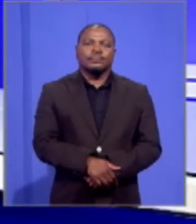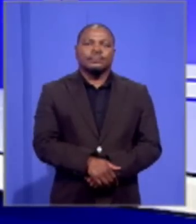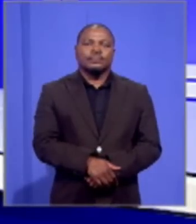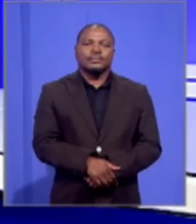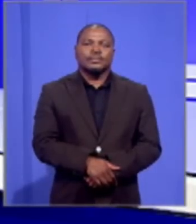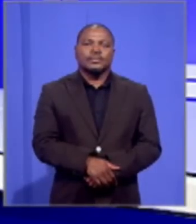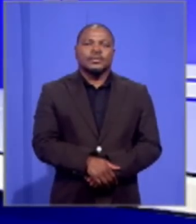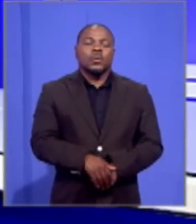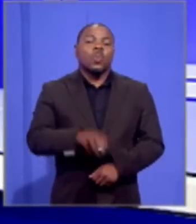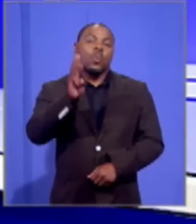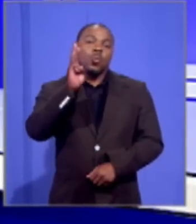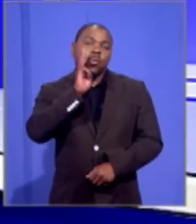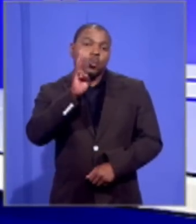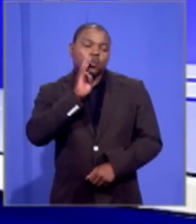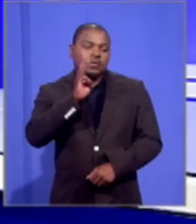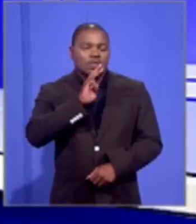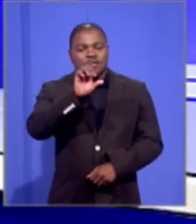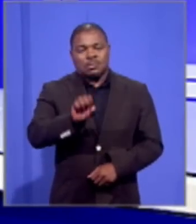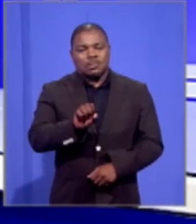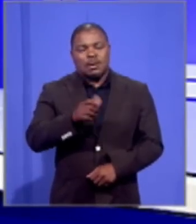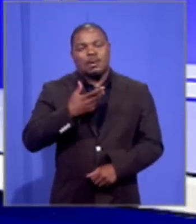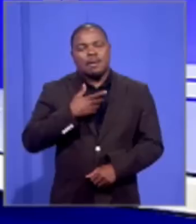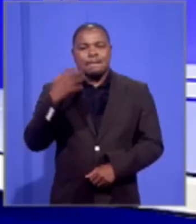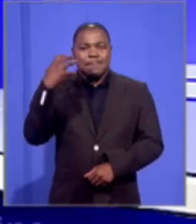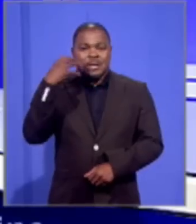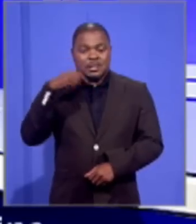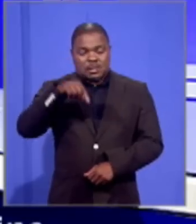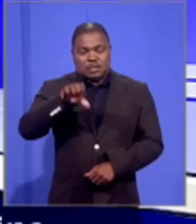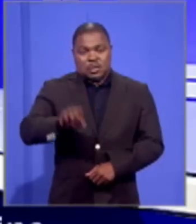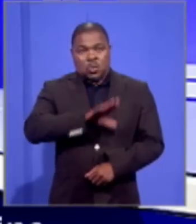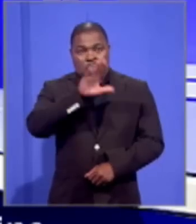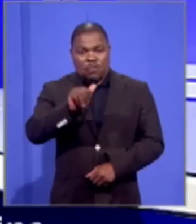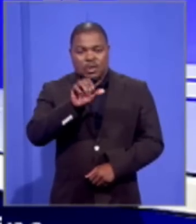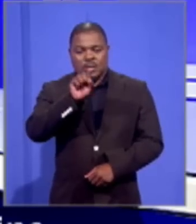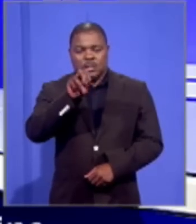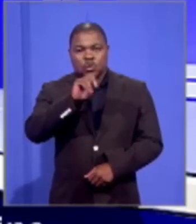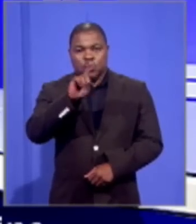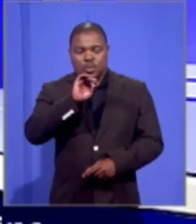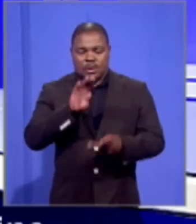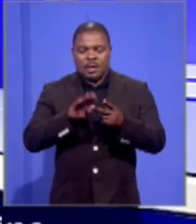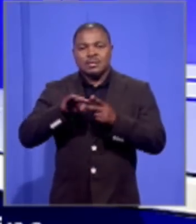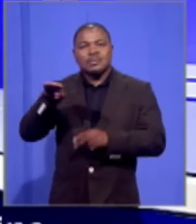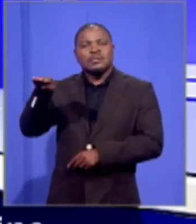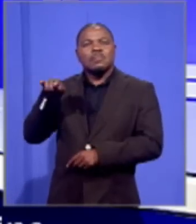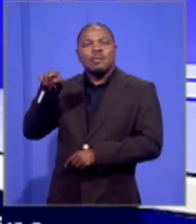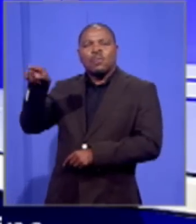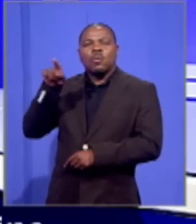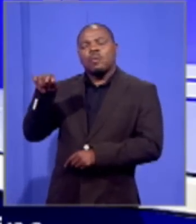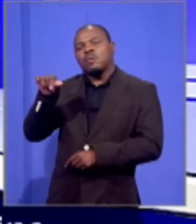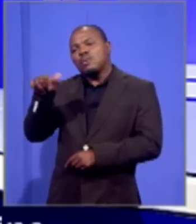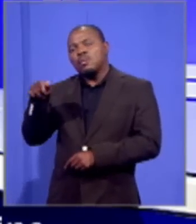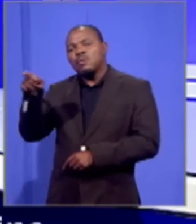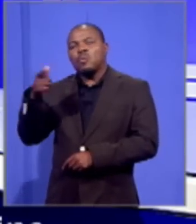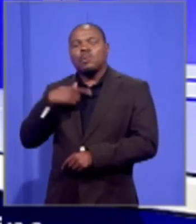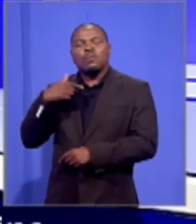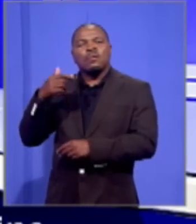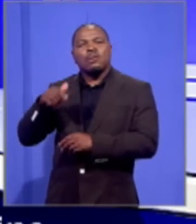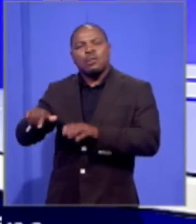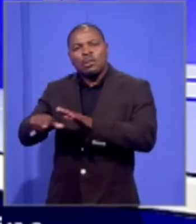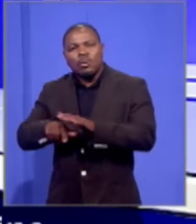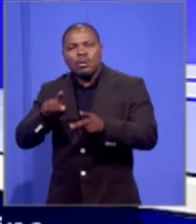Tona ya merero ya metsi ya Afrika Borwa Senzo Mchunu le wa mphato wa gagwe wa Zimbabwe wa temo naga boreya hlapi